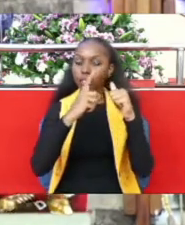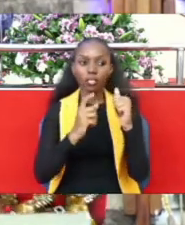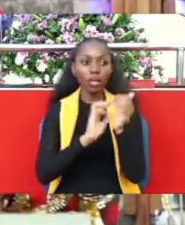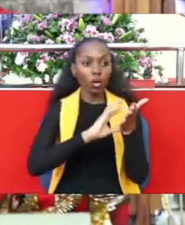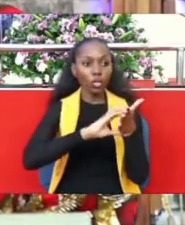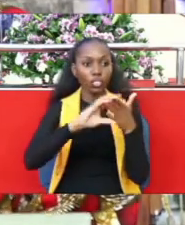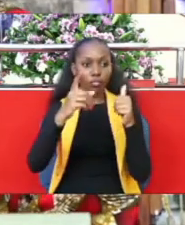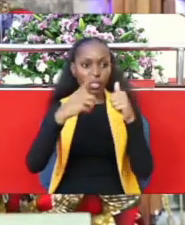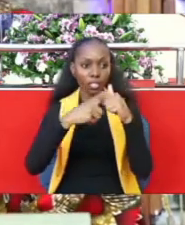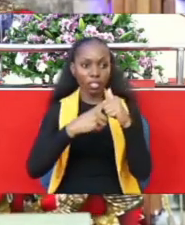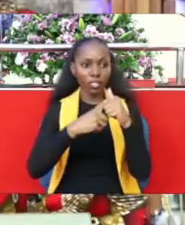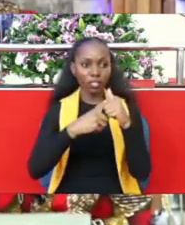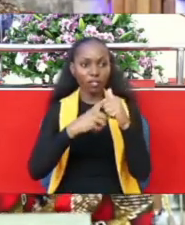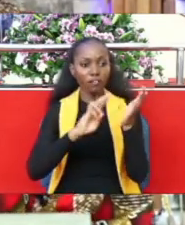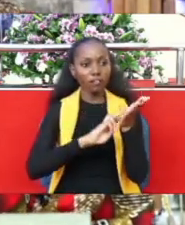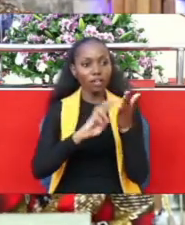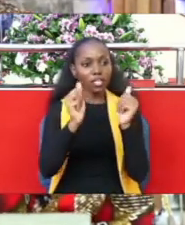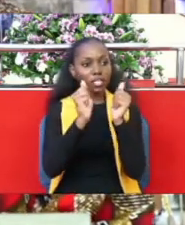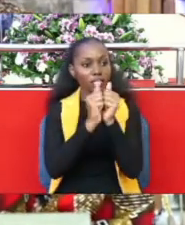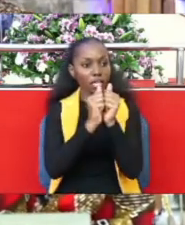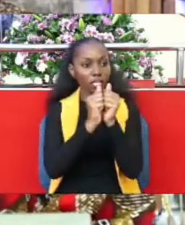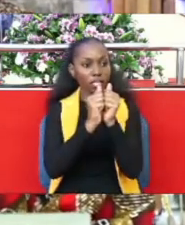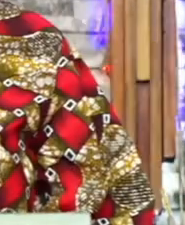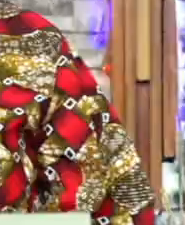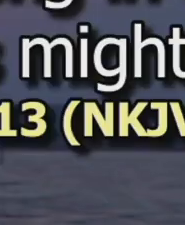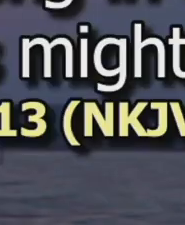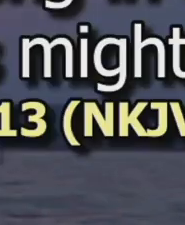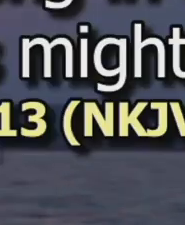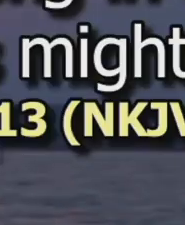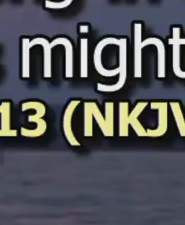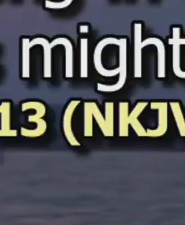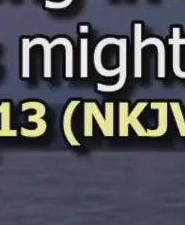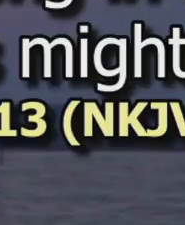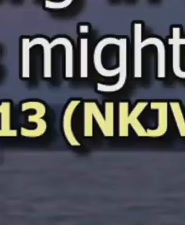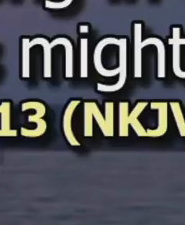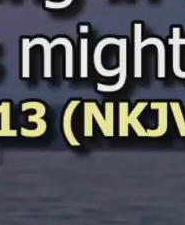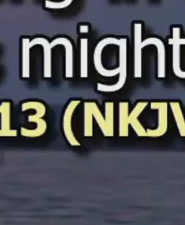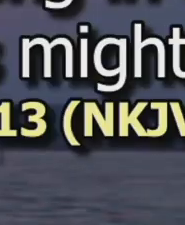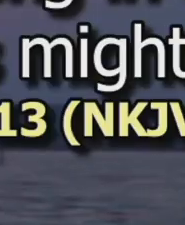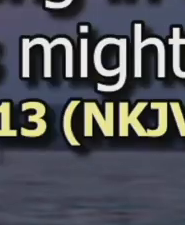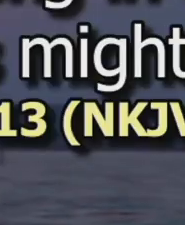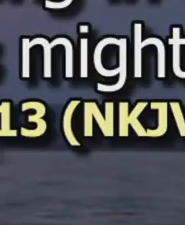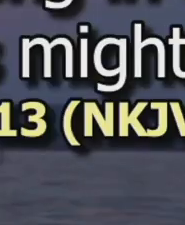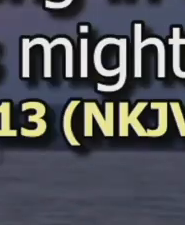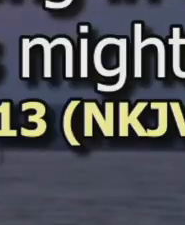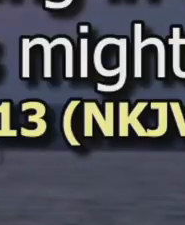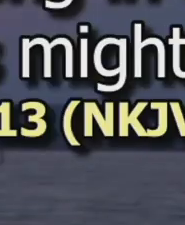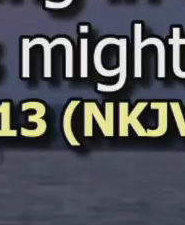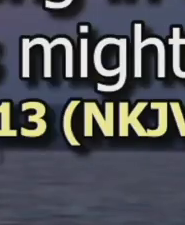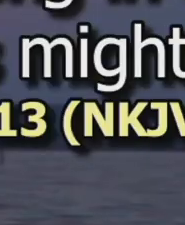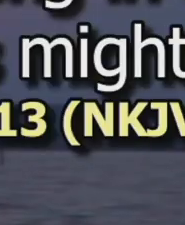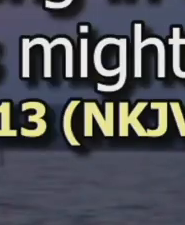verse 10 to 13. Sura ya 6 10 mpaka 13. Ephesians 6. Finally, my brethren,